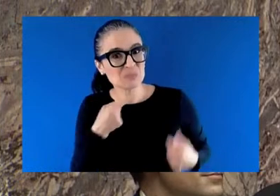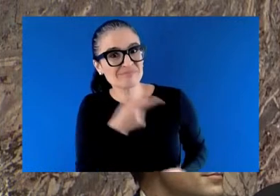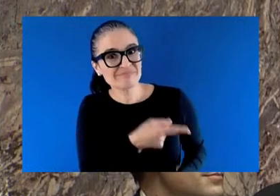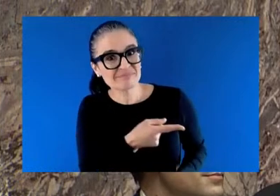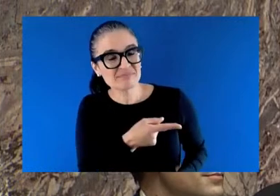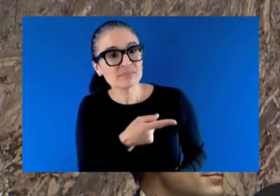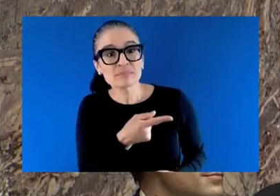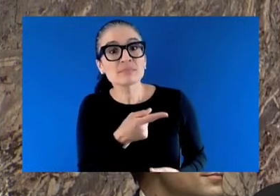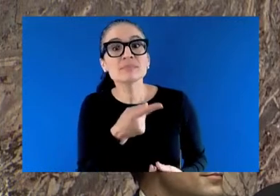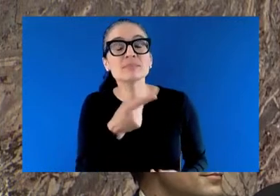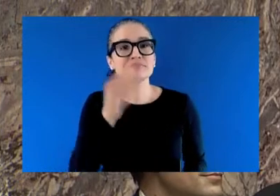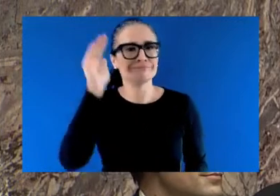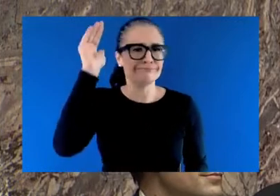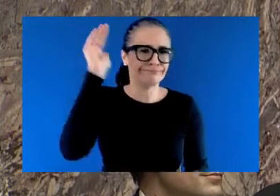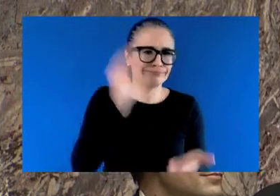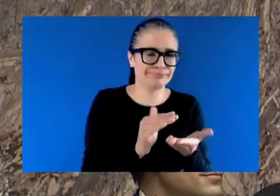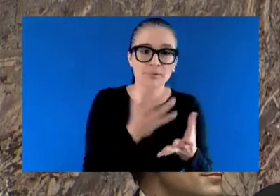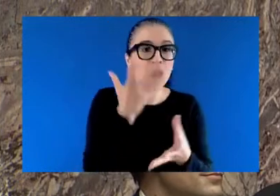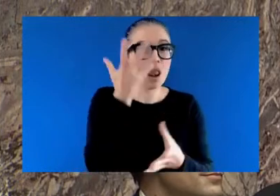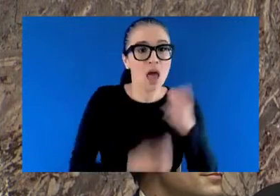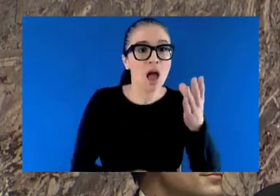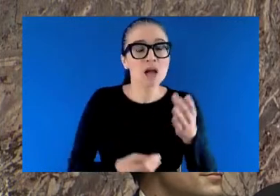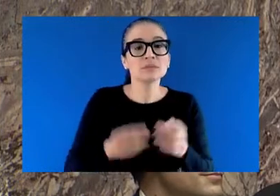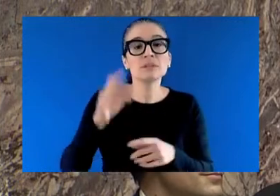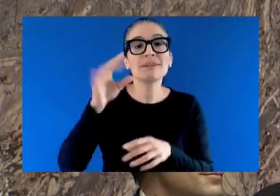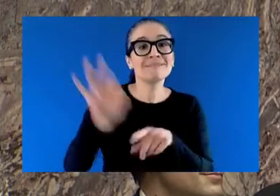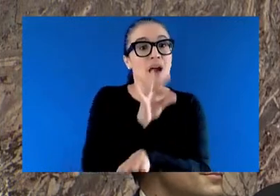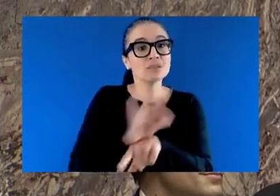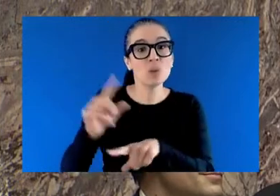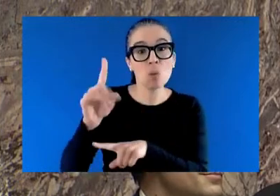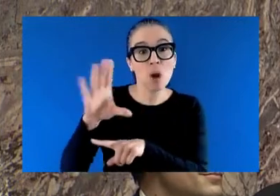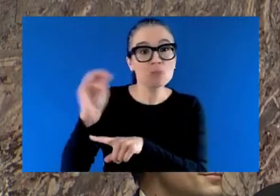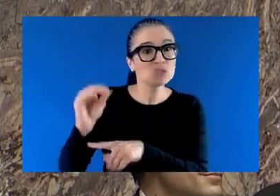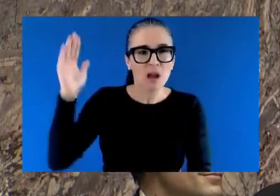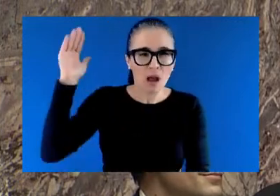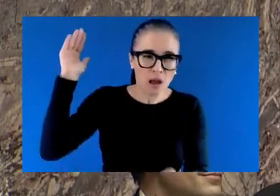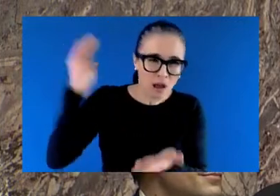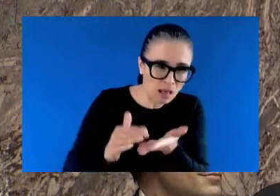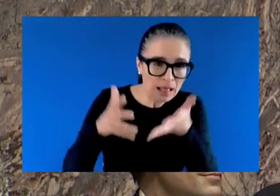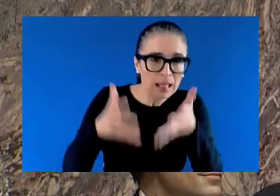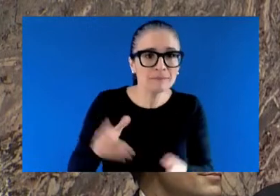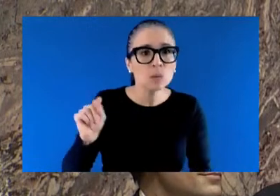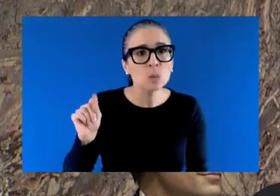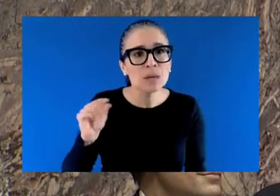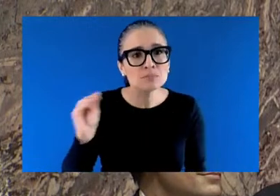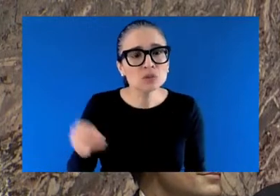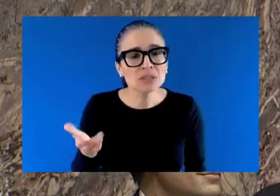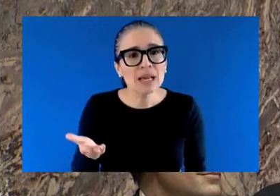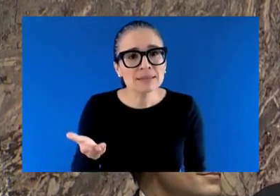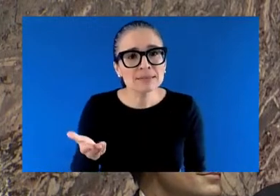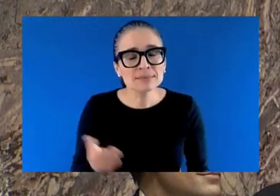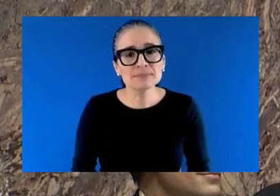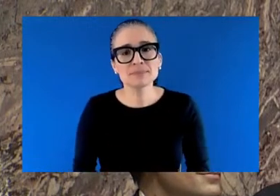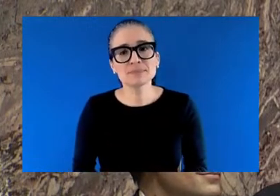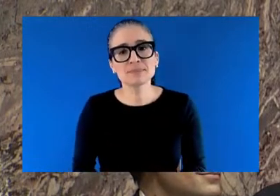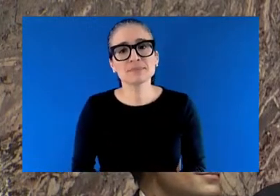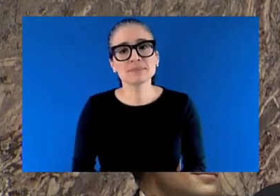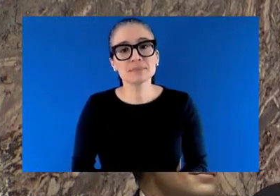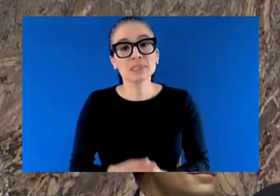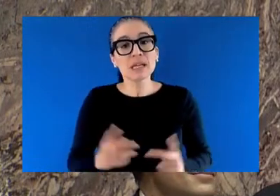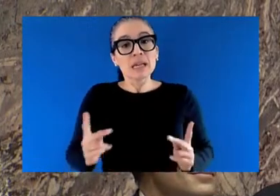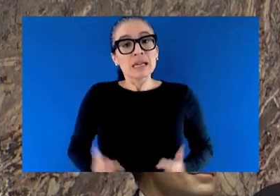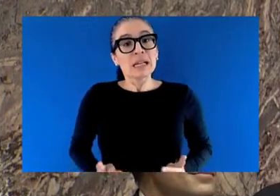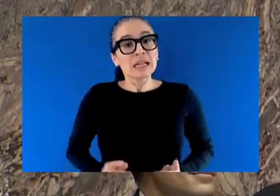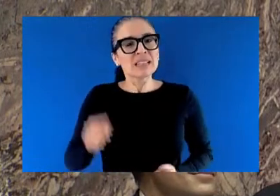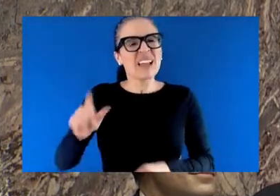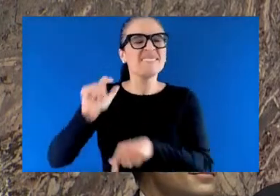are no visible symptoms. Fortunately, the Kidney Foundation has numerous programs to help improve the quality of life and meet the diverse needs